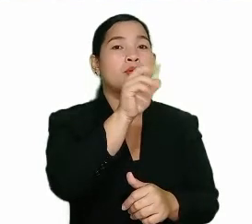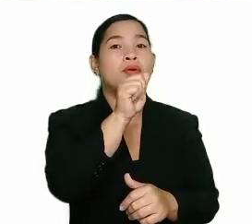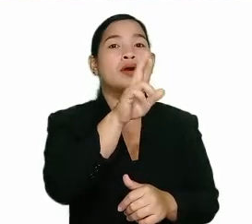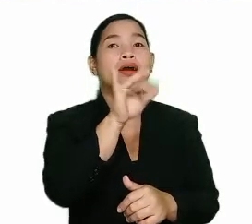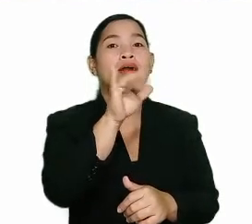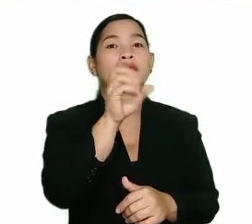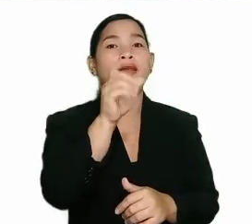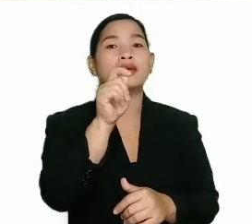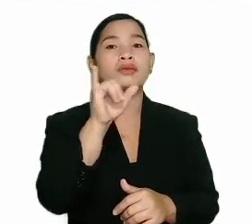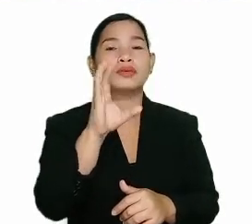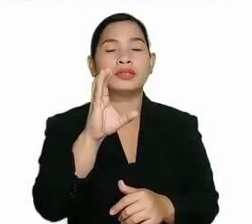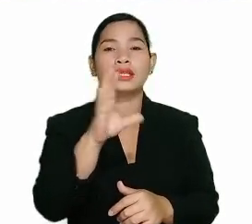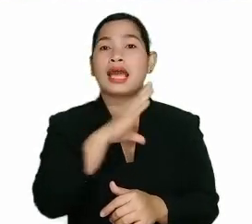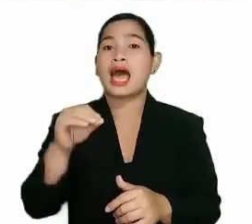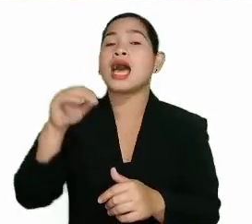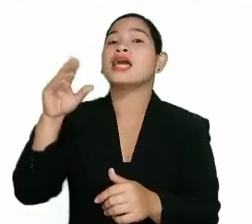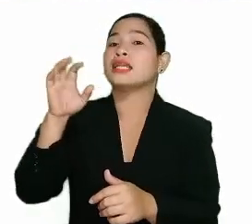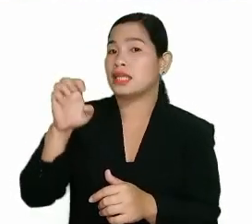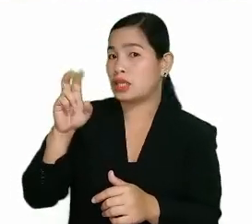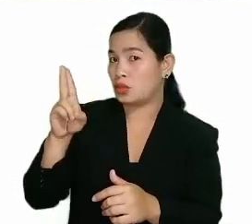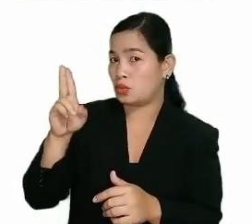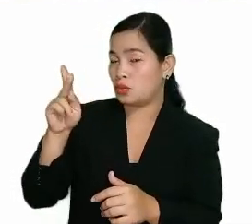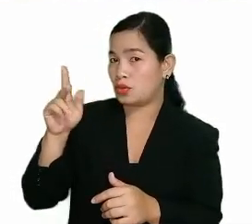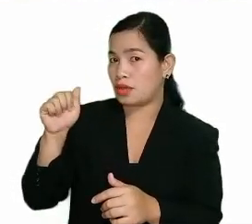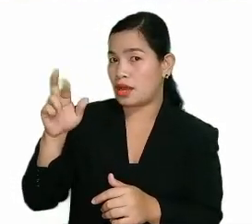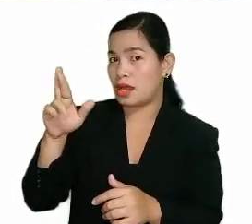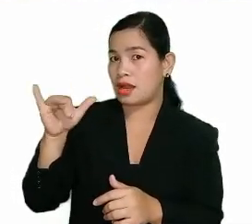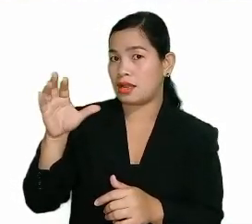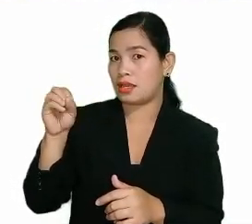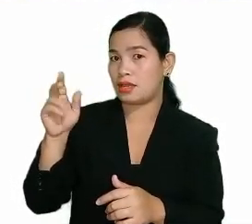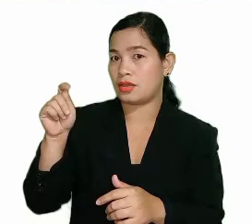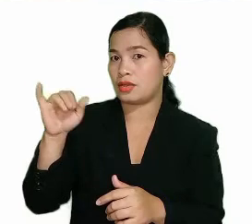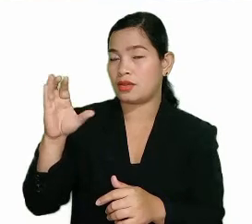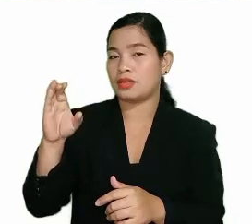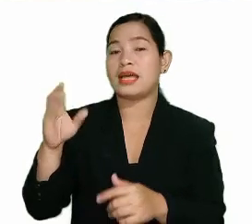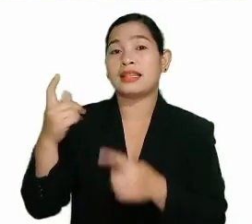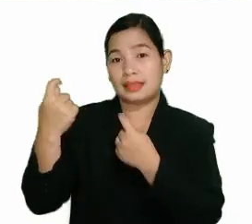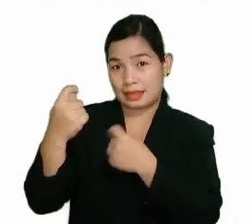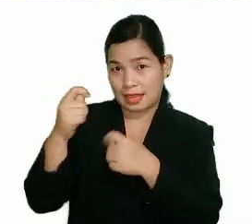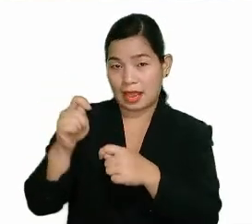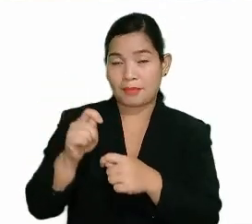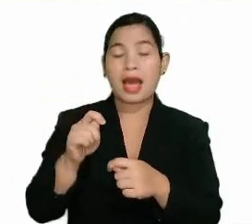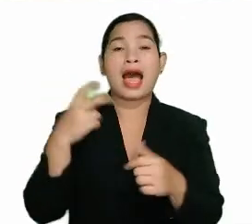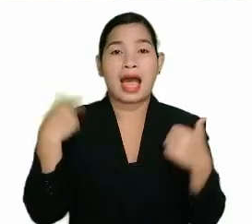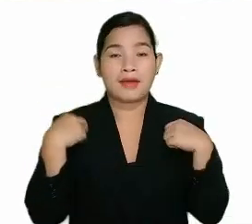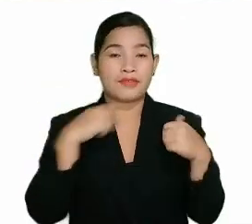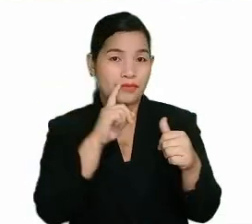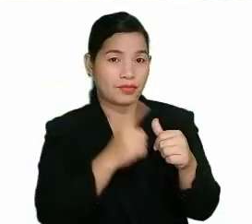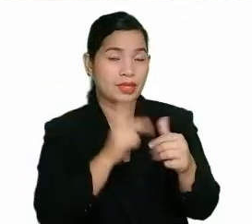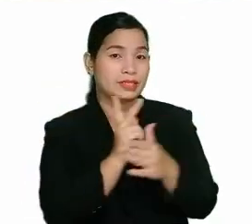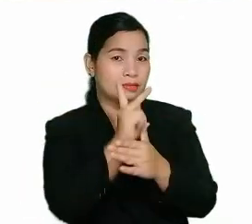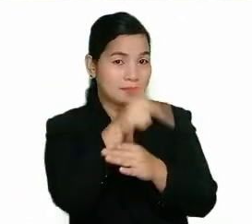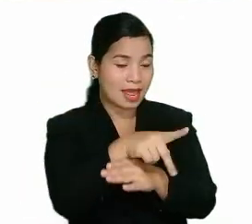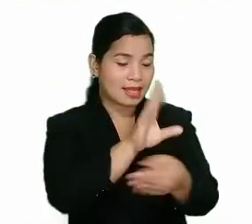focus on two types of eukaryotic cells, the plant cells and animal cells. If you could,